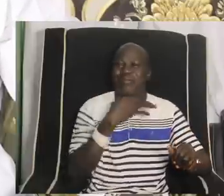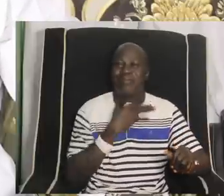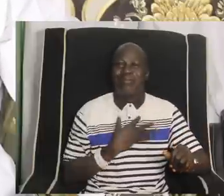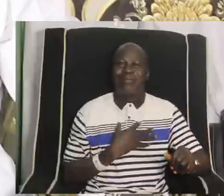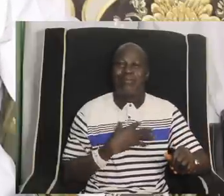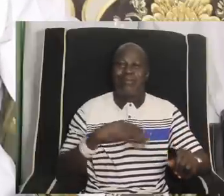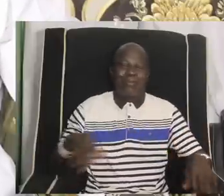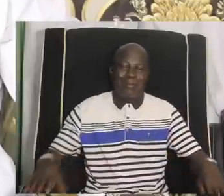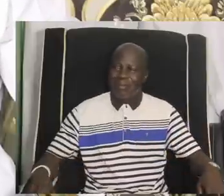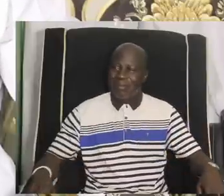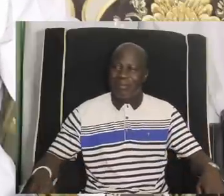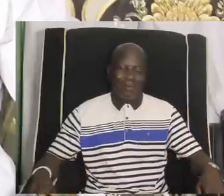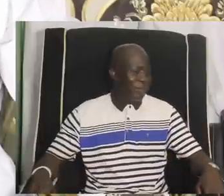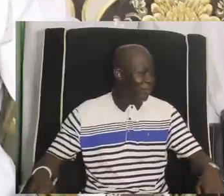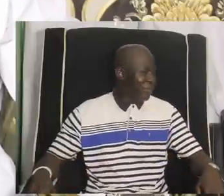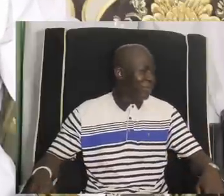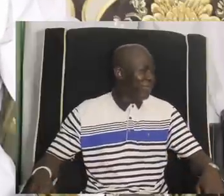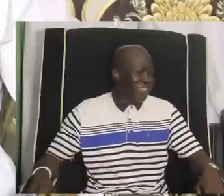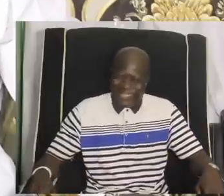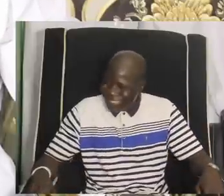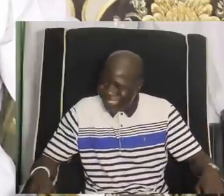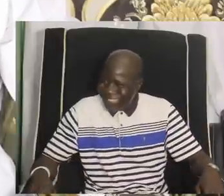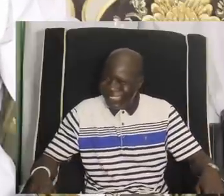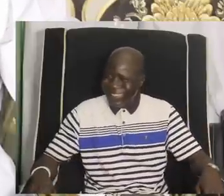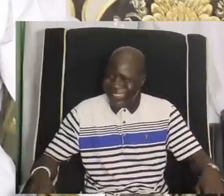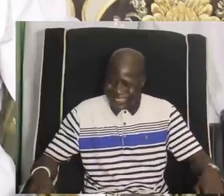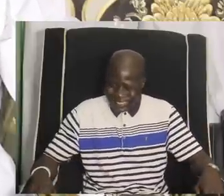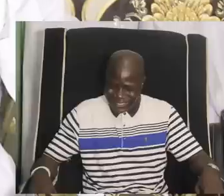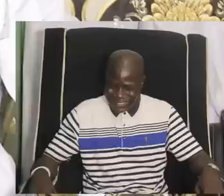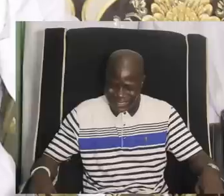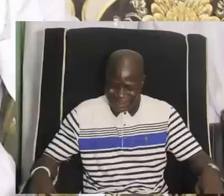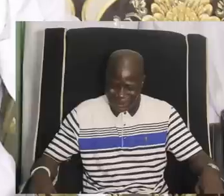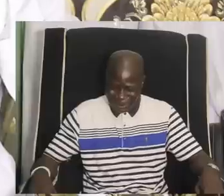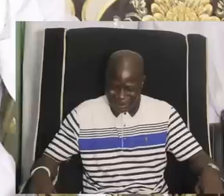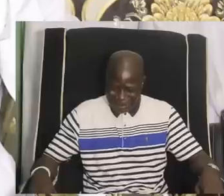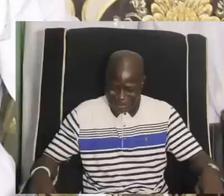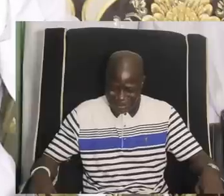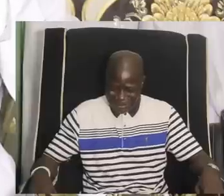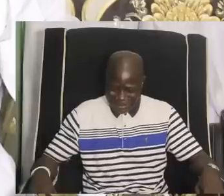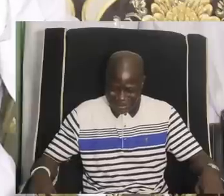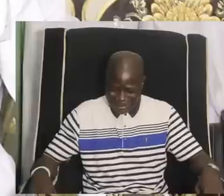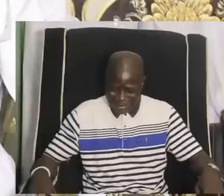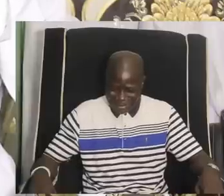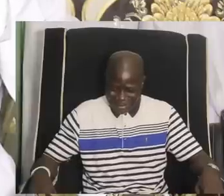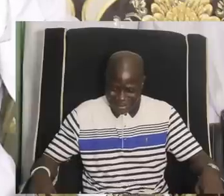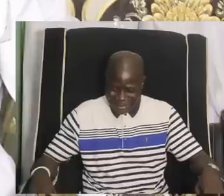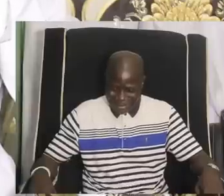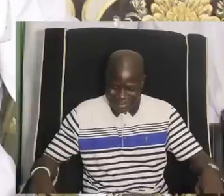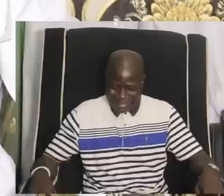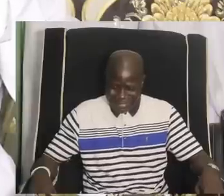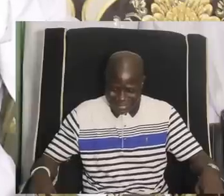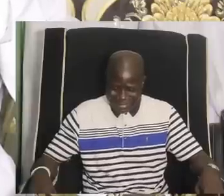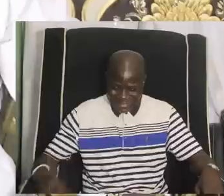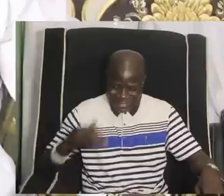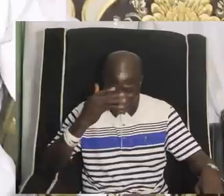ni oju ala e o ni ogo orun o ni se ohun a sowo le ti ohun nu o ni arabinrin kan wa ba ohun ri ohun a ronu pe hey je ki